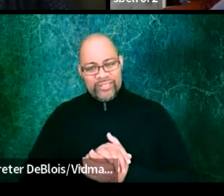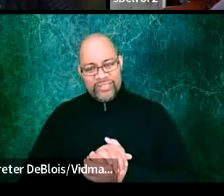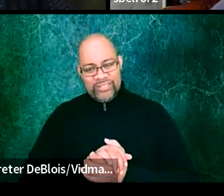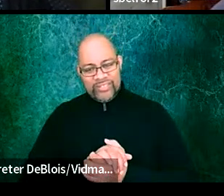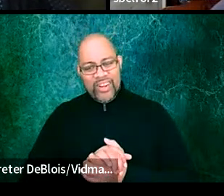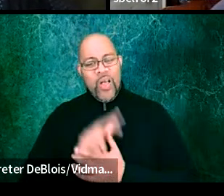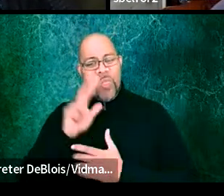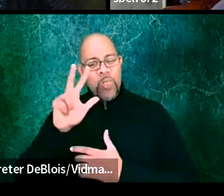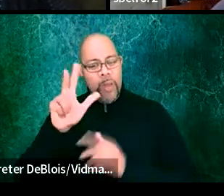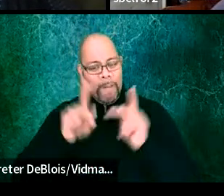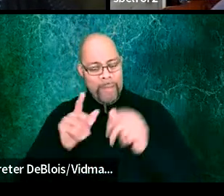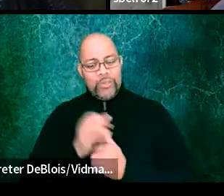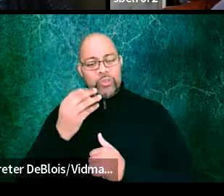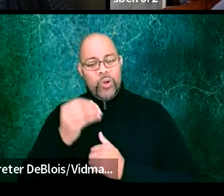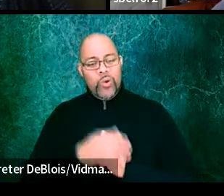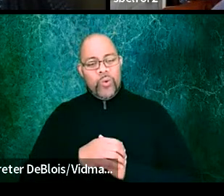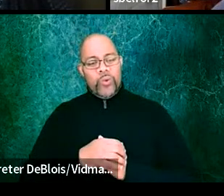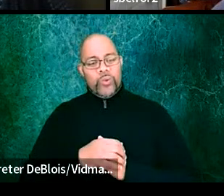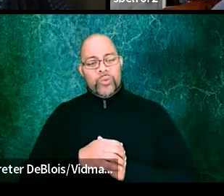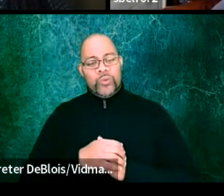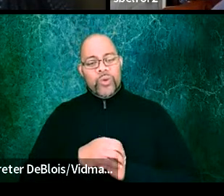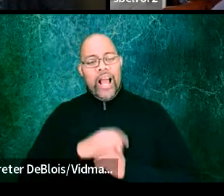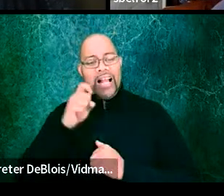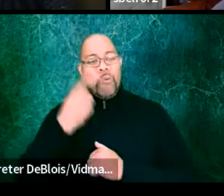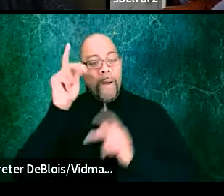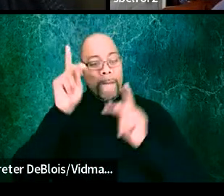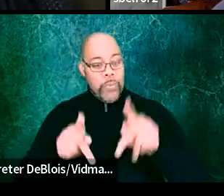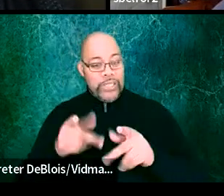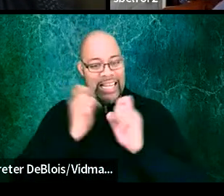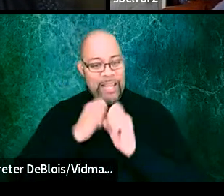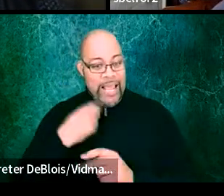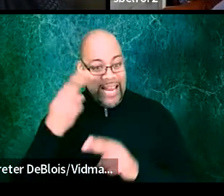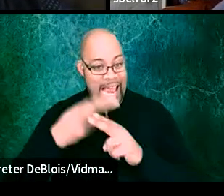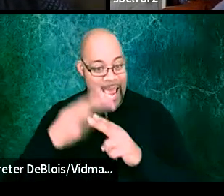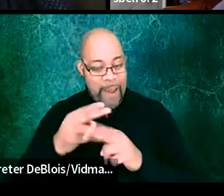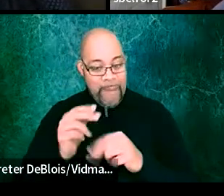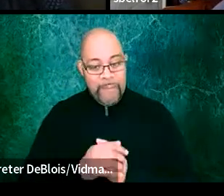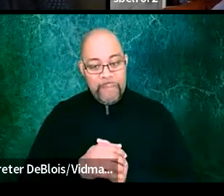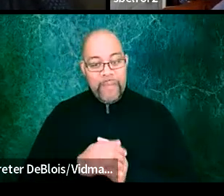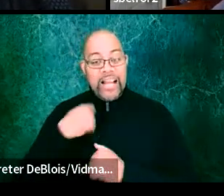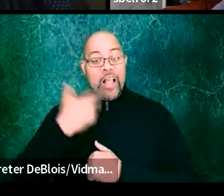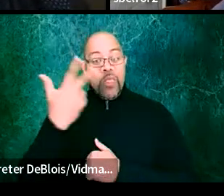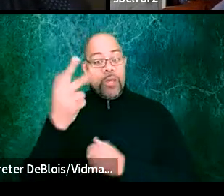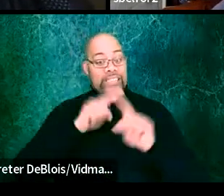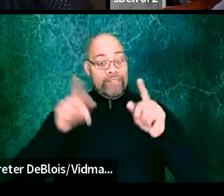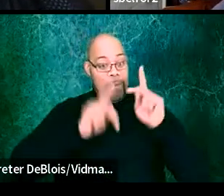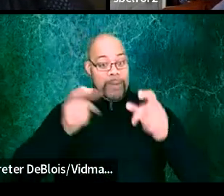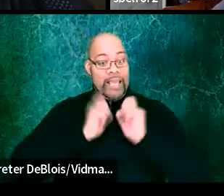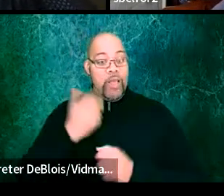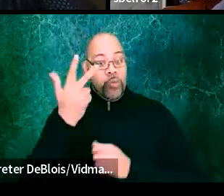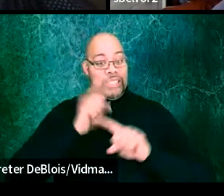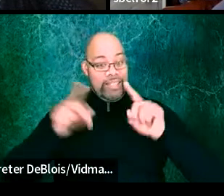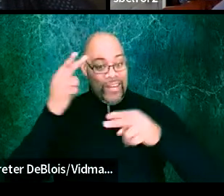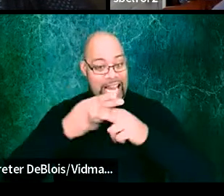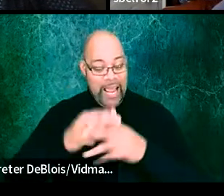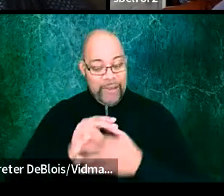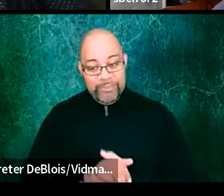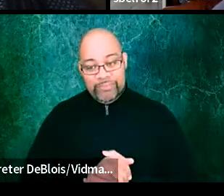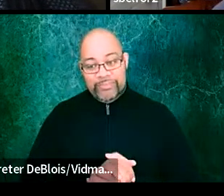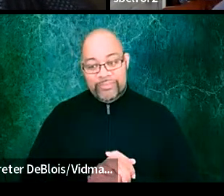3 people. Okay, so I need one person to give me the name. So I need 3 different people to give me 3 different